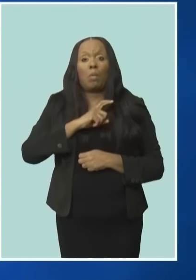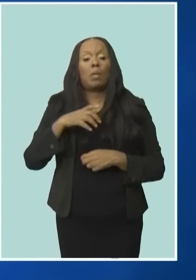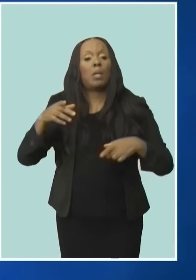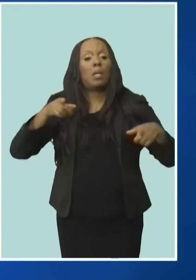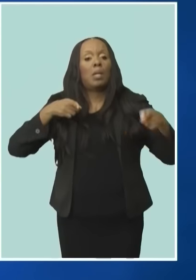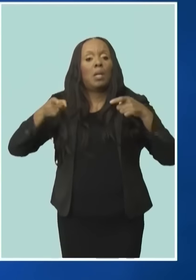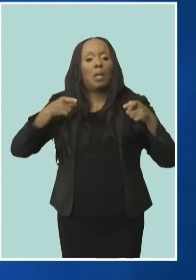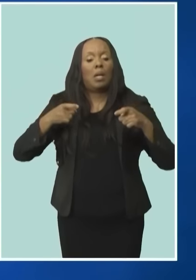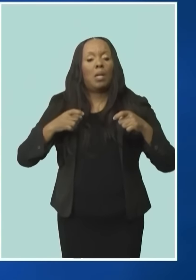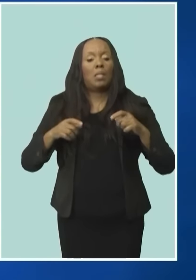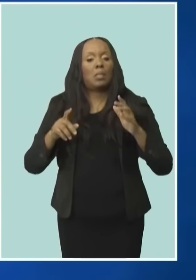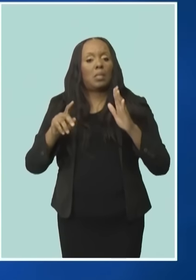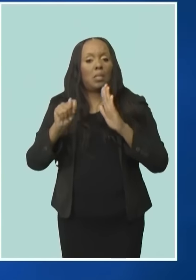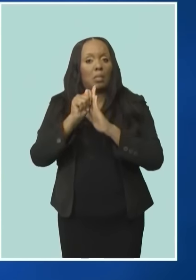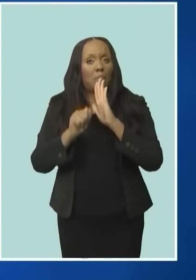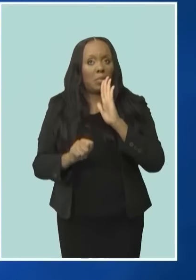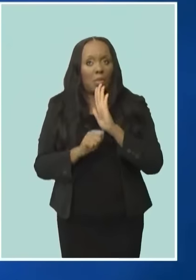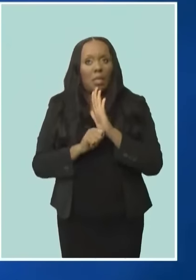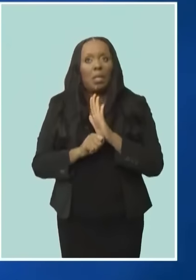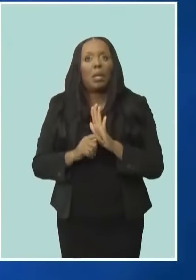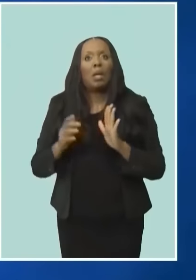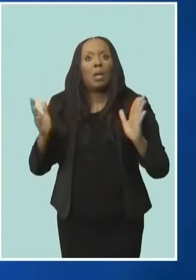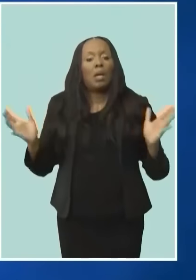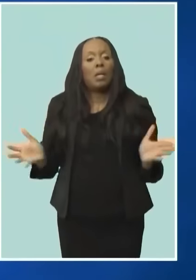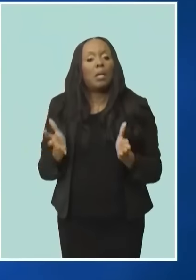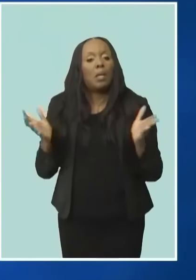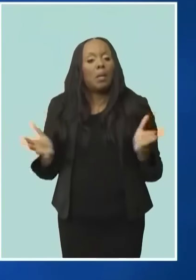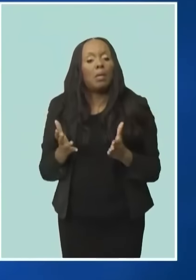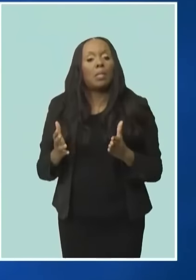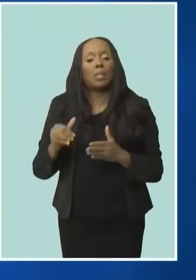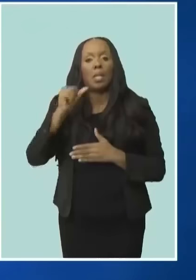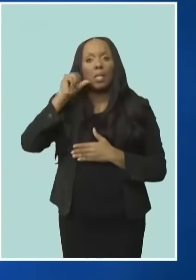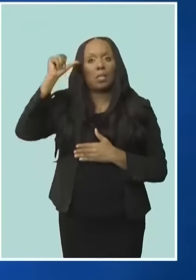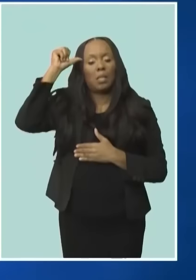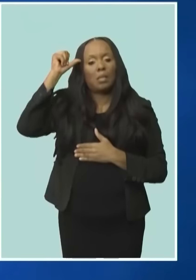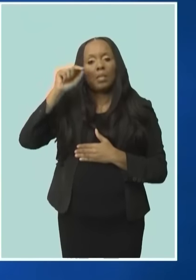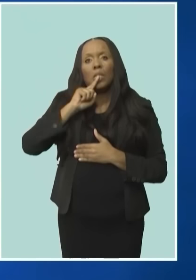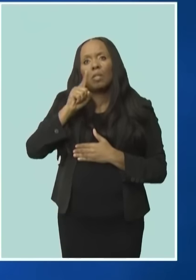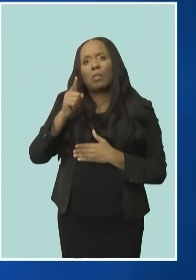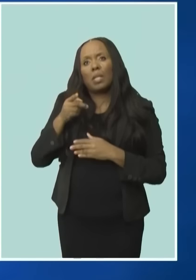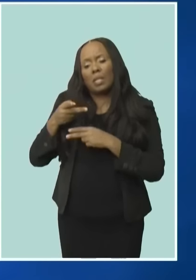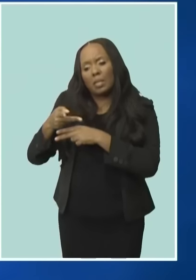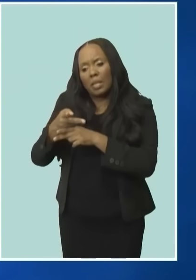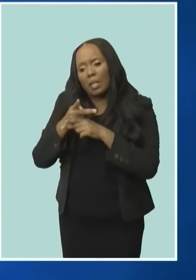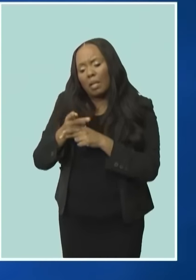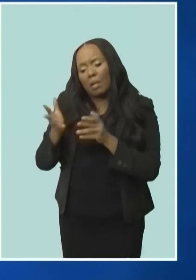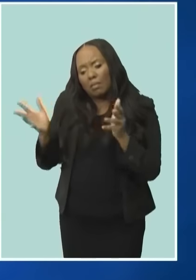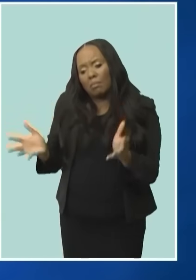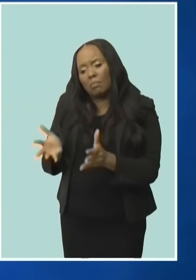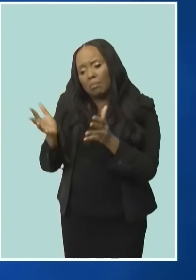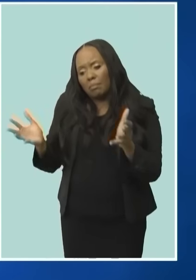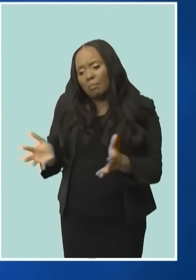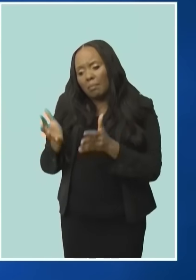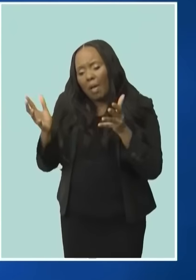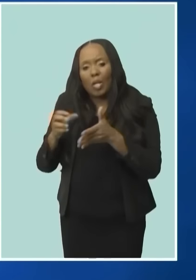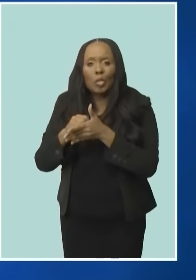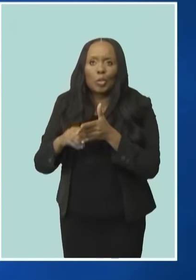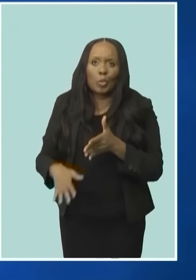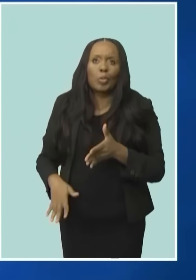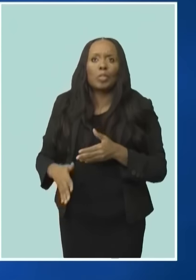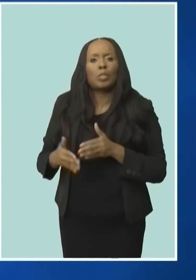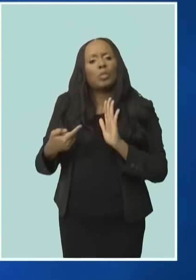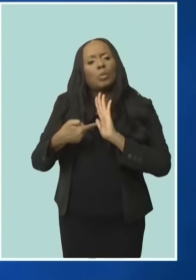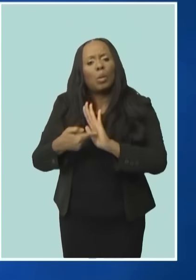Bridgetown Division, Adrian Brooms, urges the adults to continue to nurture the students as they would flowers with love and